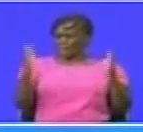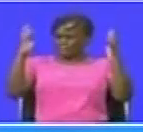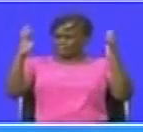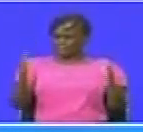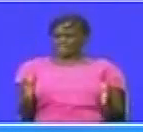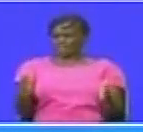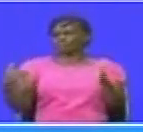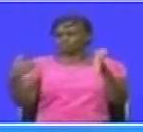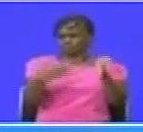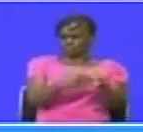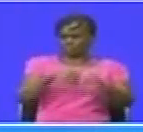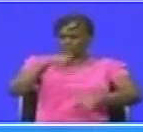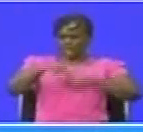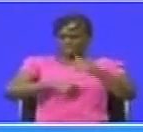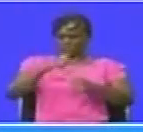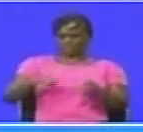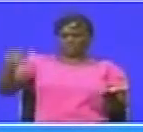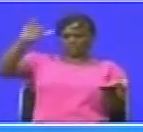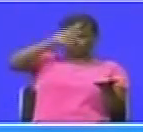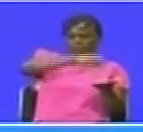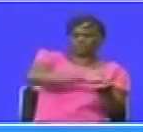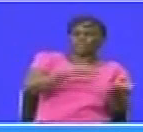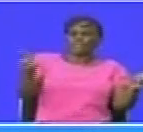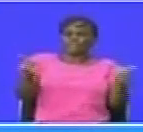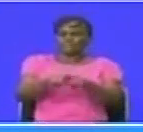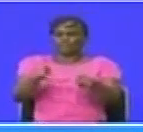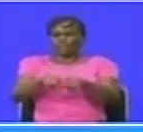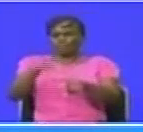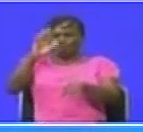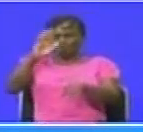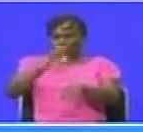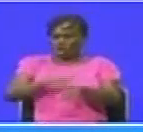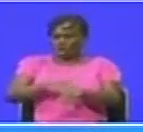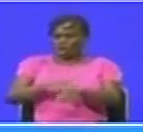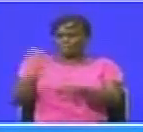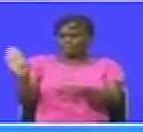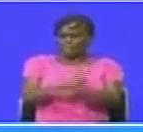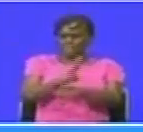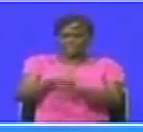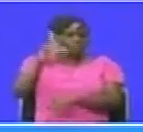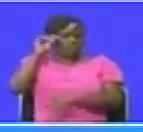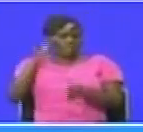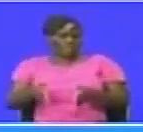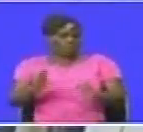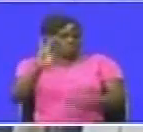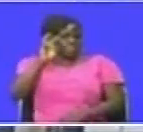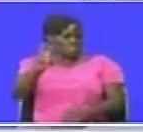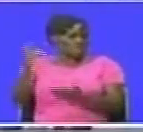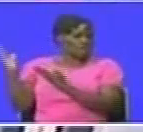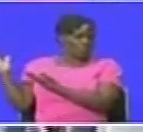halted activities at the Jomo Kenyatta International Airport as well as the busy Mombasa Road. Take a look.